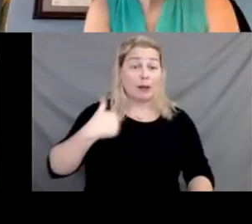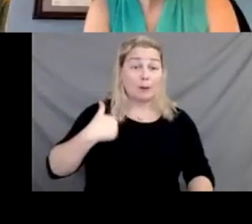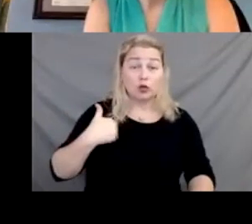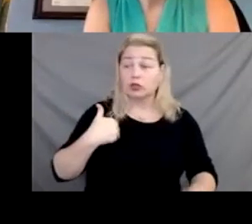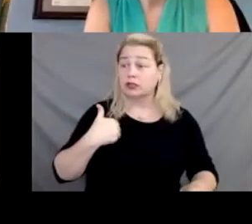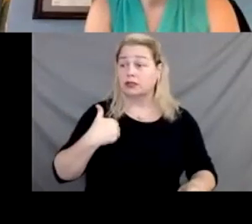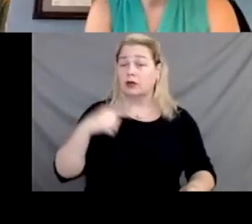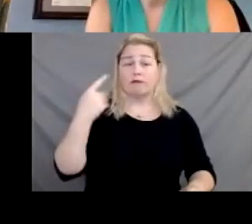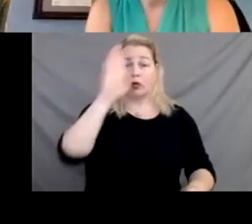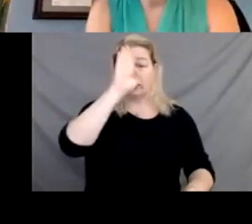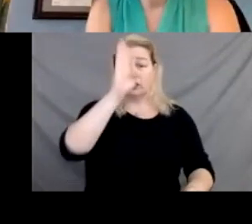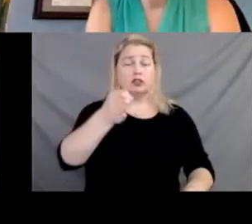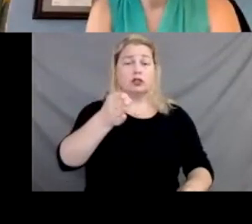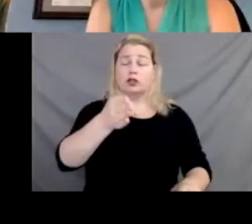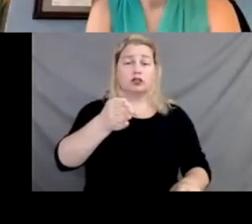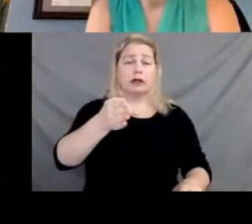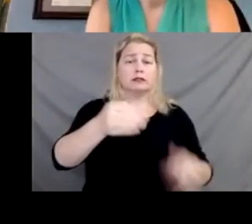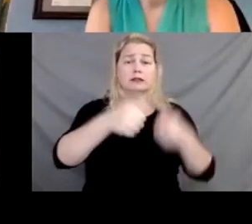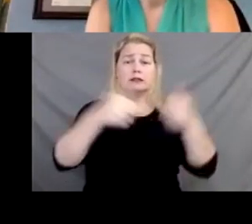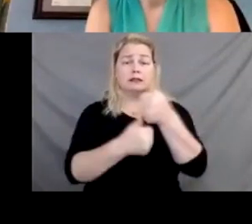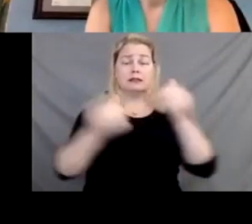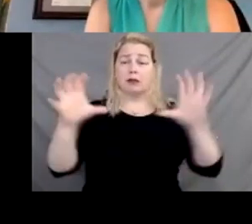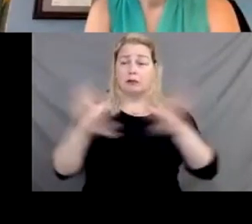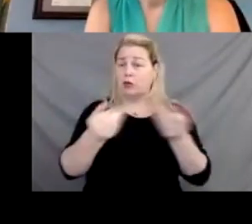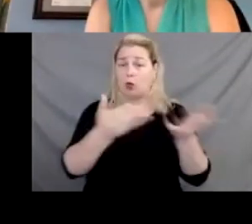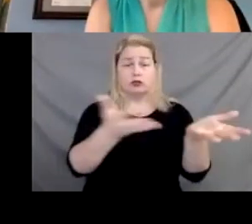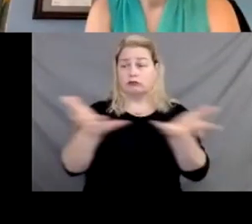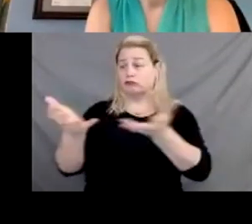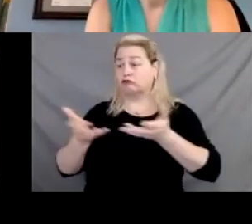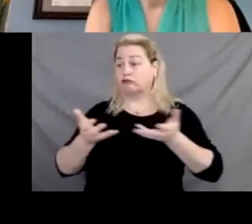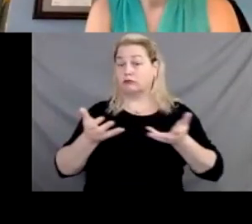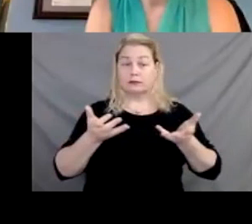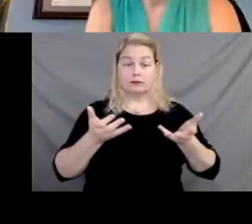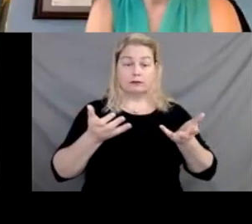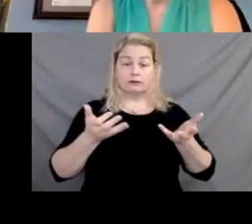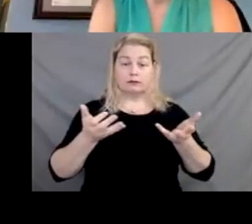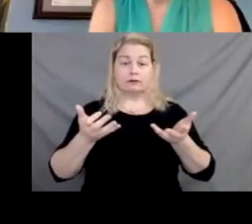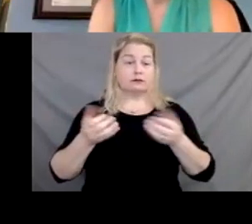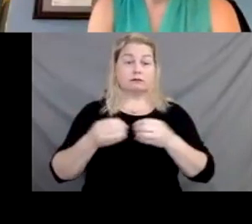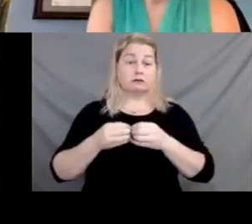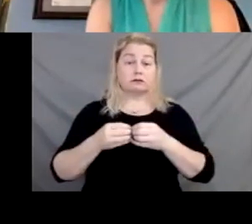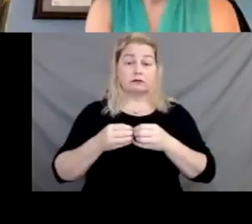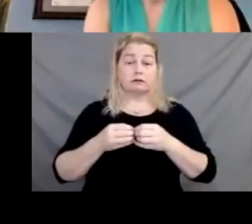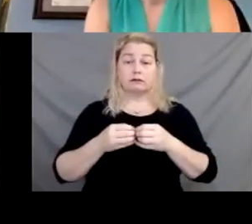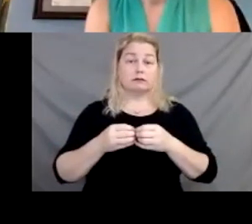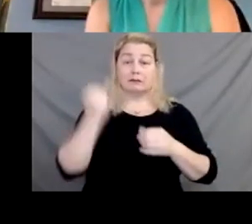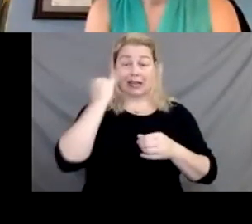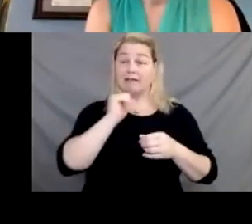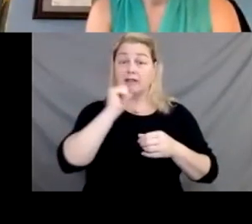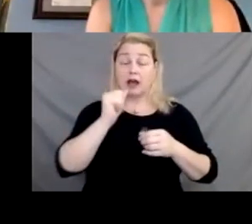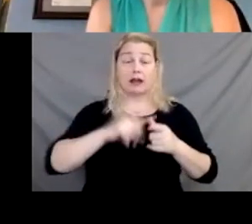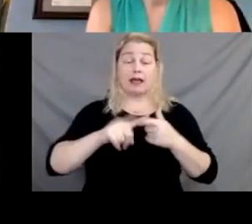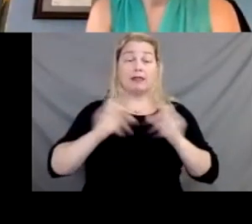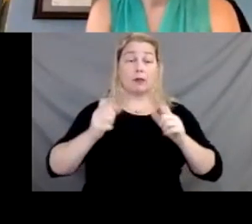relief subcommittee that they want to lift up, or if not, open it up for questions on our